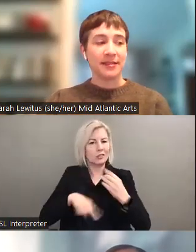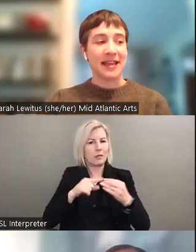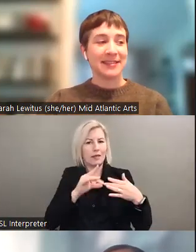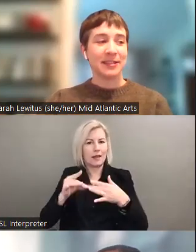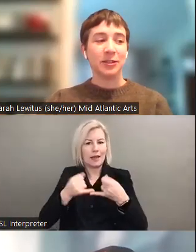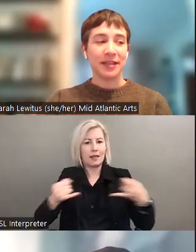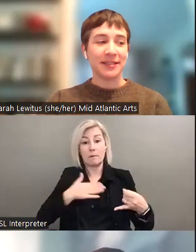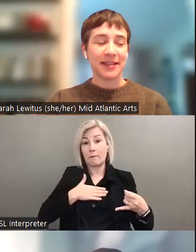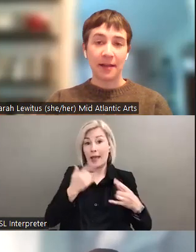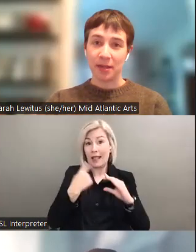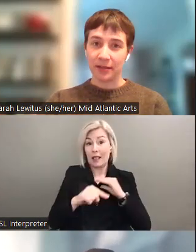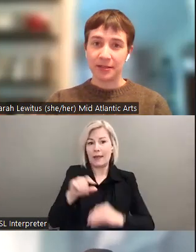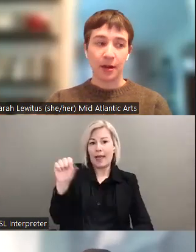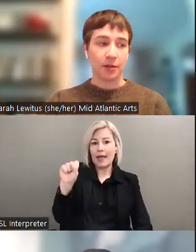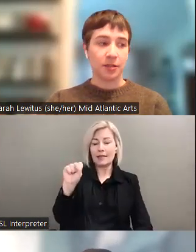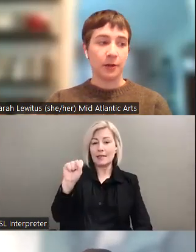email is